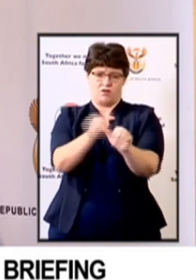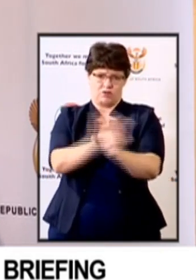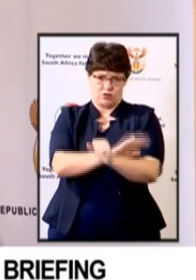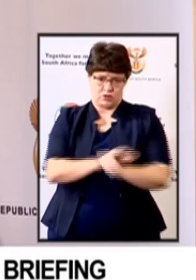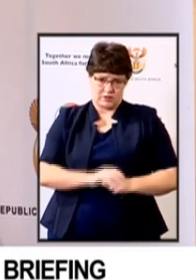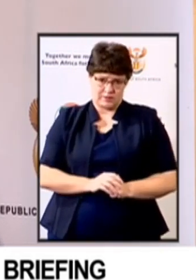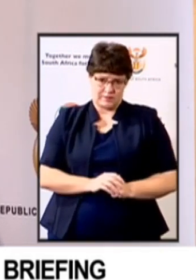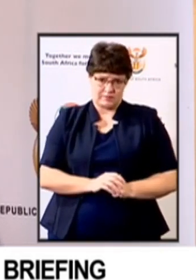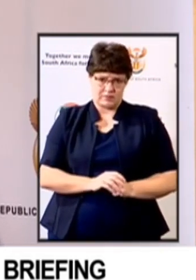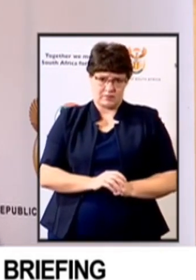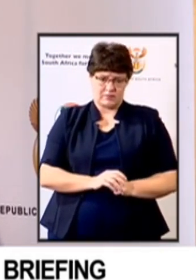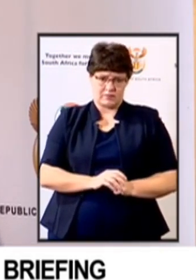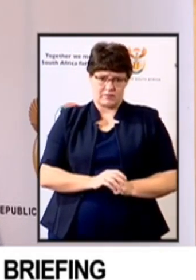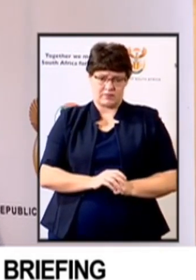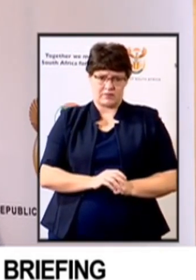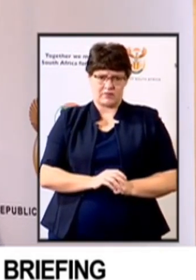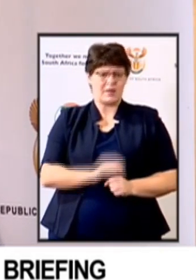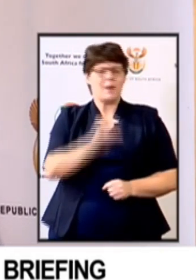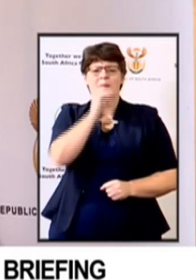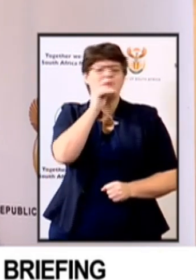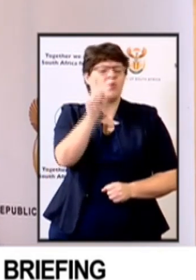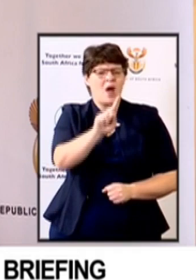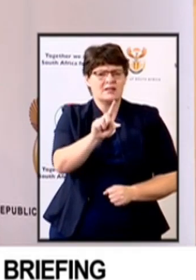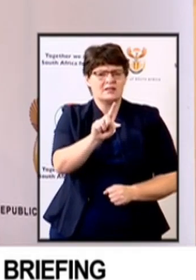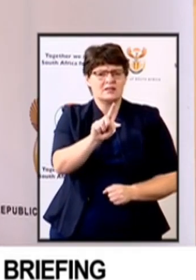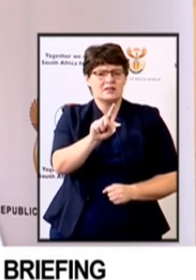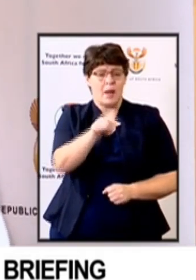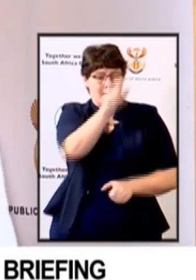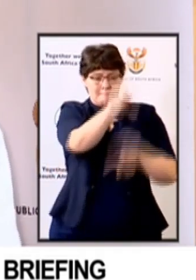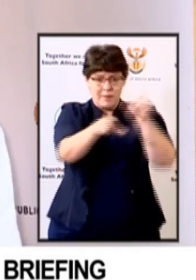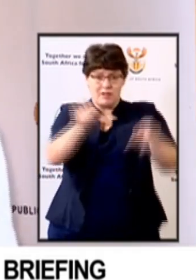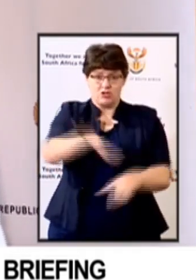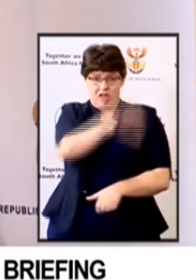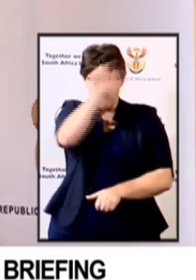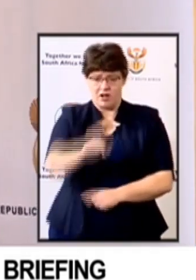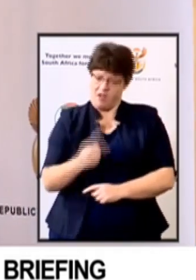summarized as putting people first all the time.